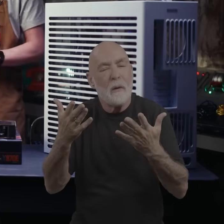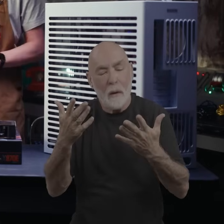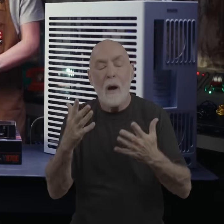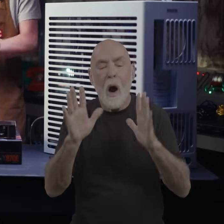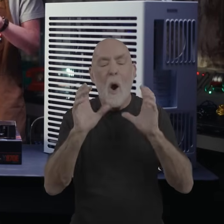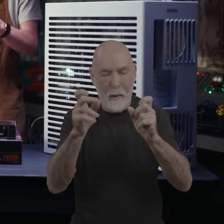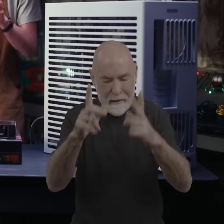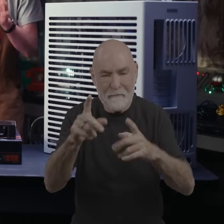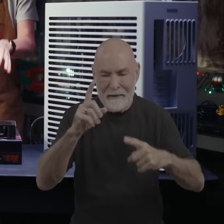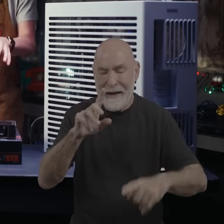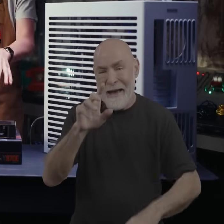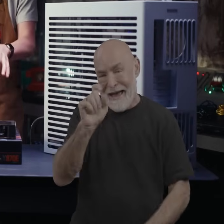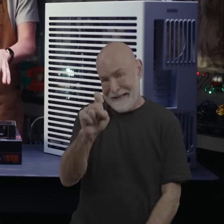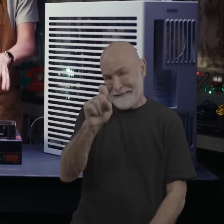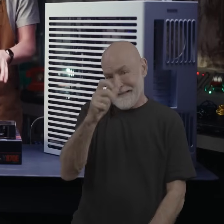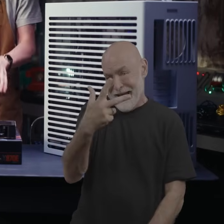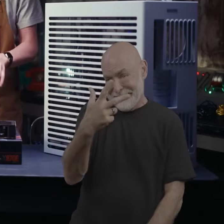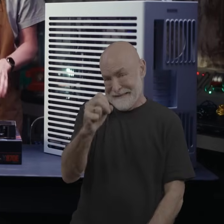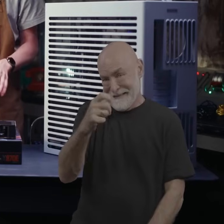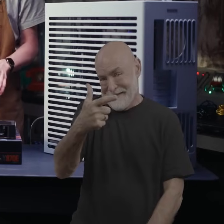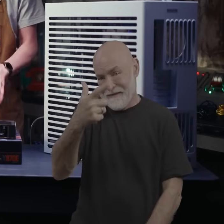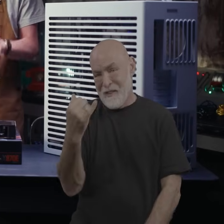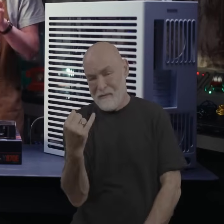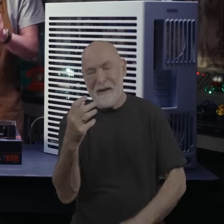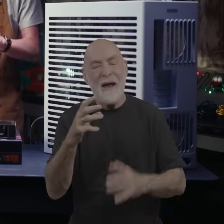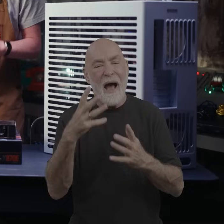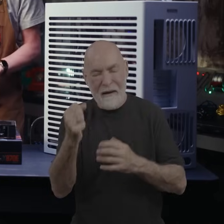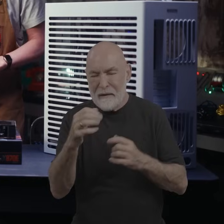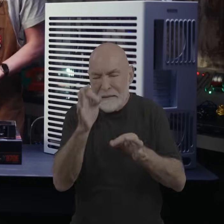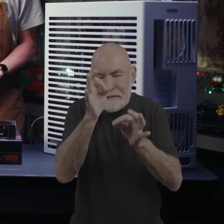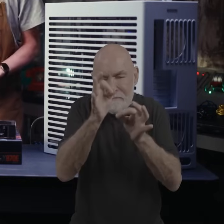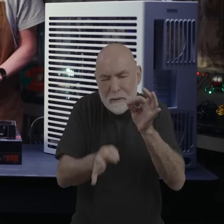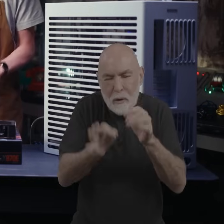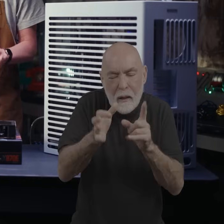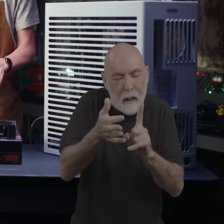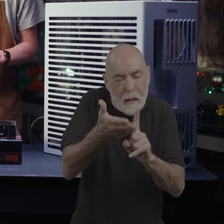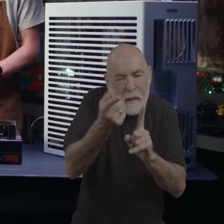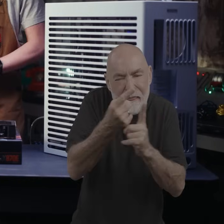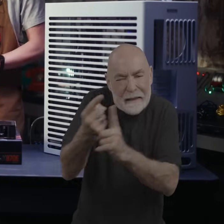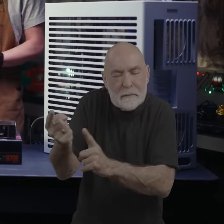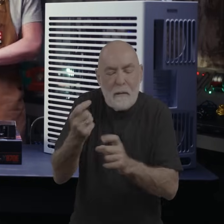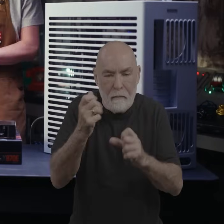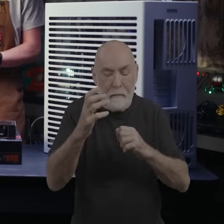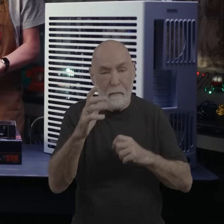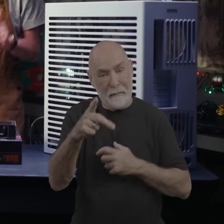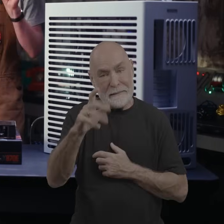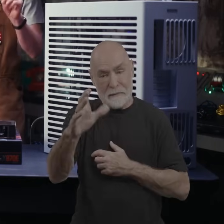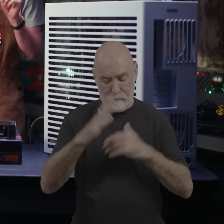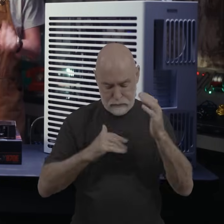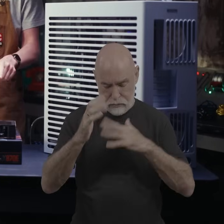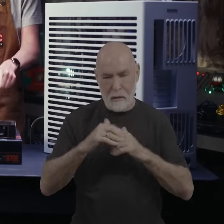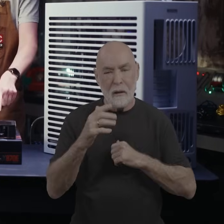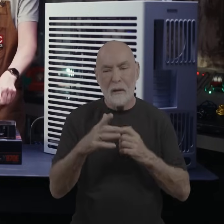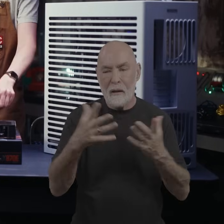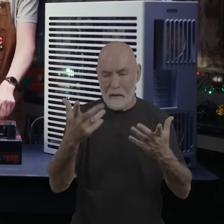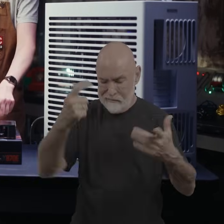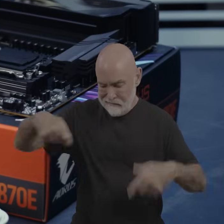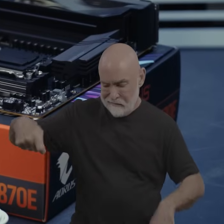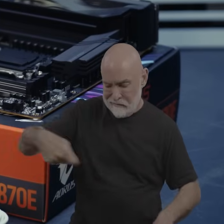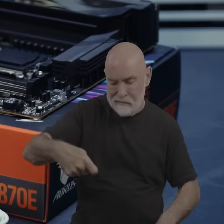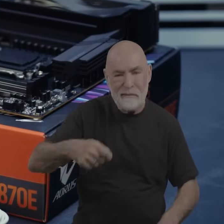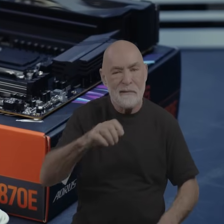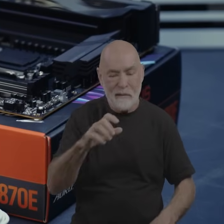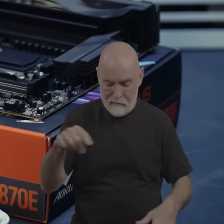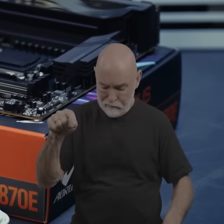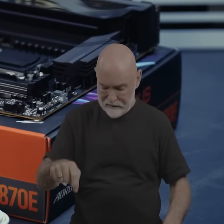do that, please. Right, the X870E Aorus Master has a few special features to make PC building easier. My favorite is this tool-free